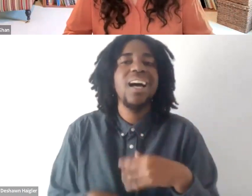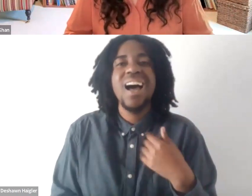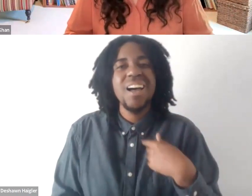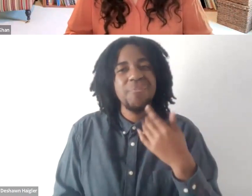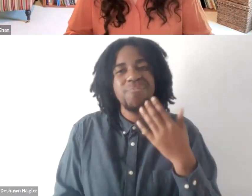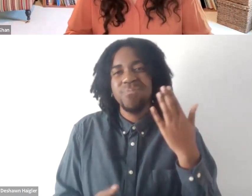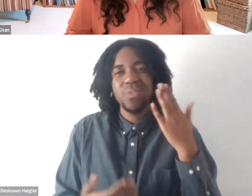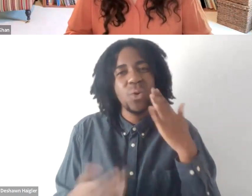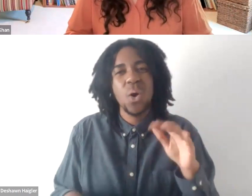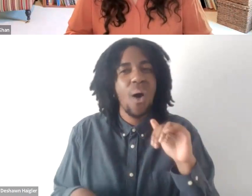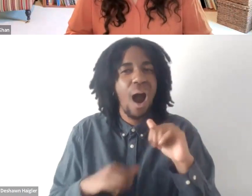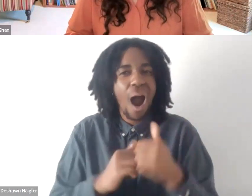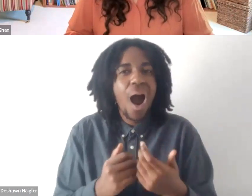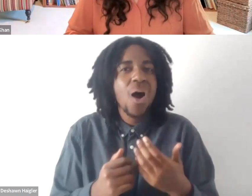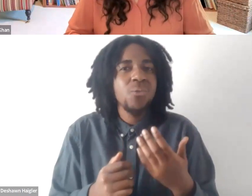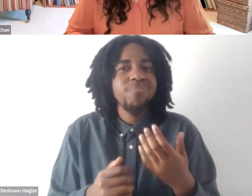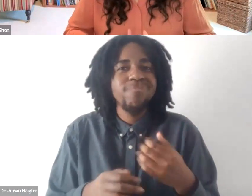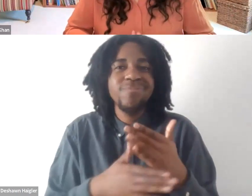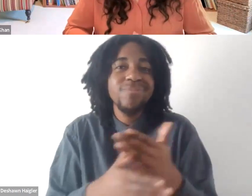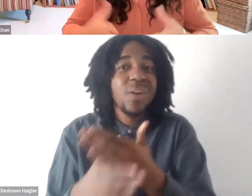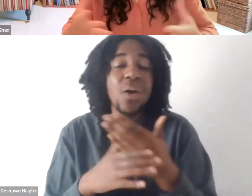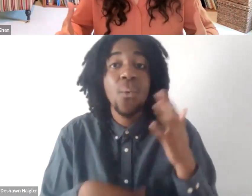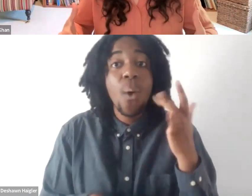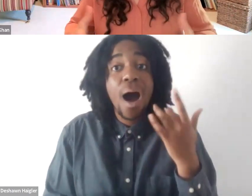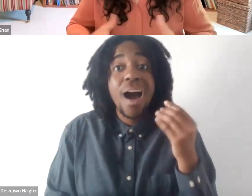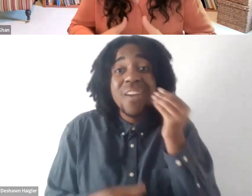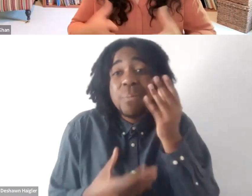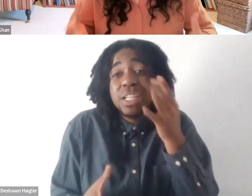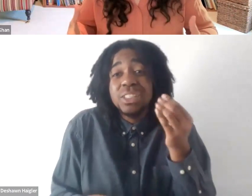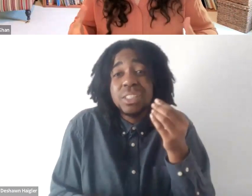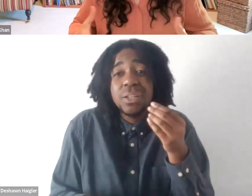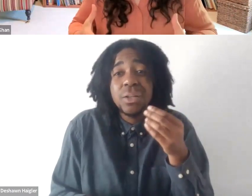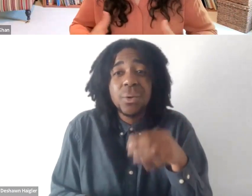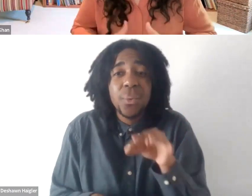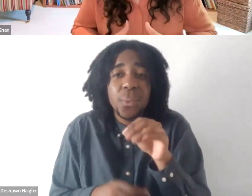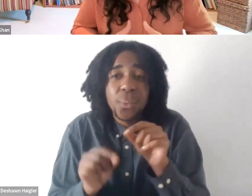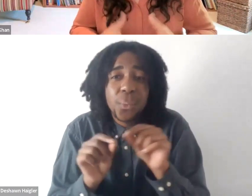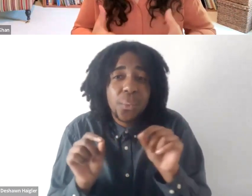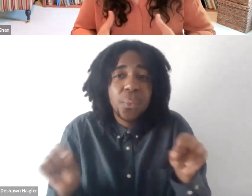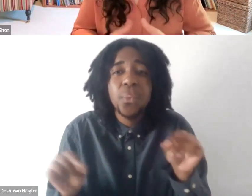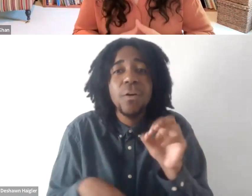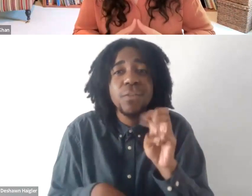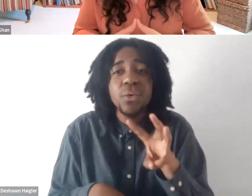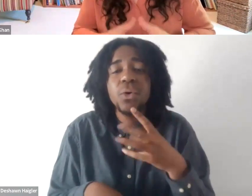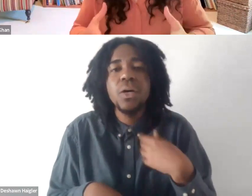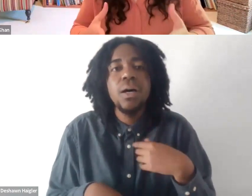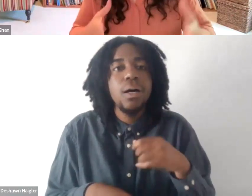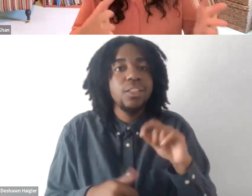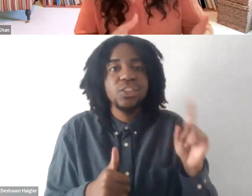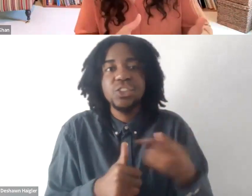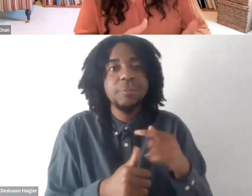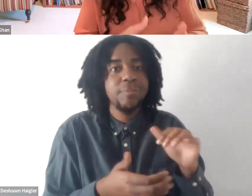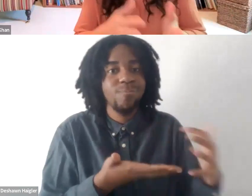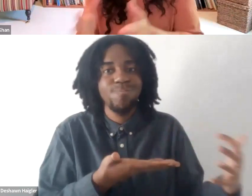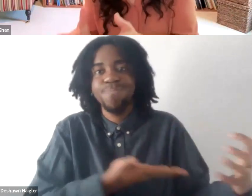very little known about Fatima al-Fihri other than that she had inherited this enormous amount of wealth from her father and had decided to